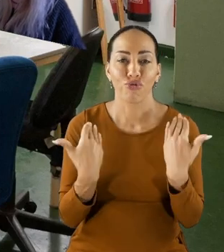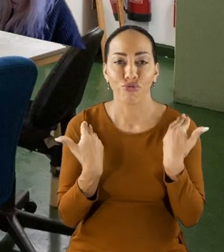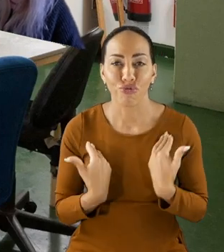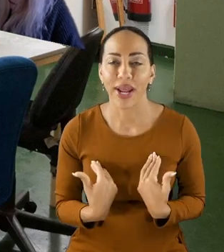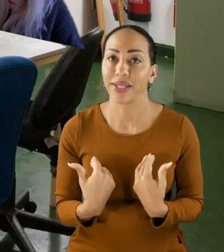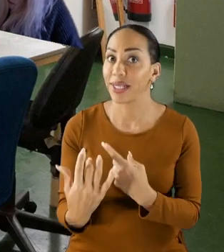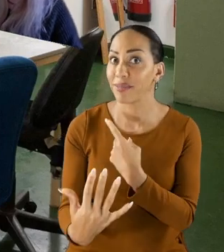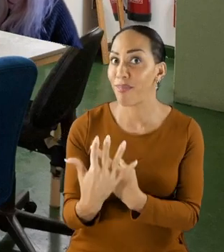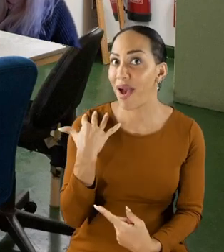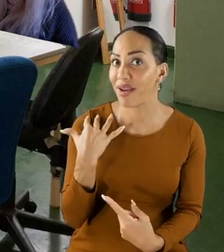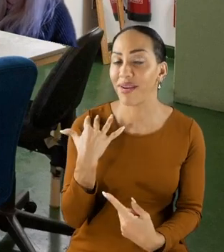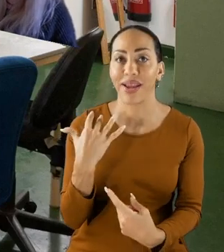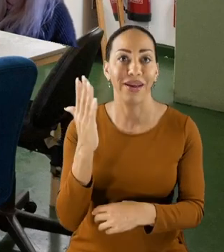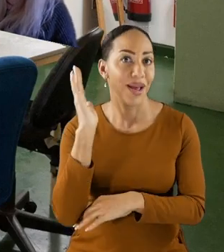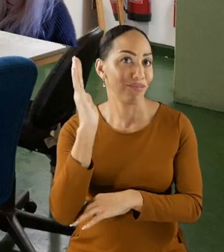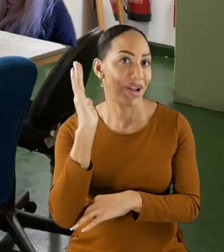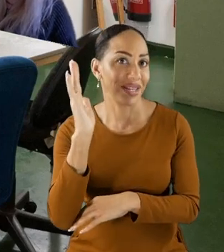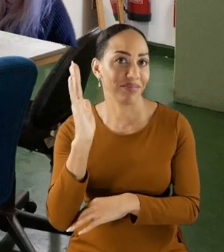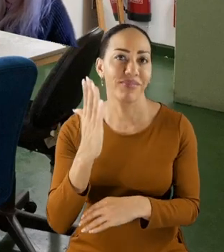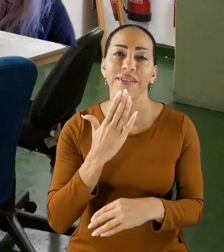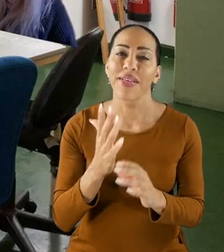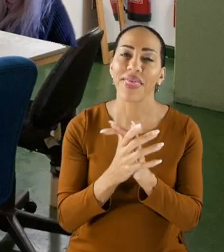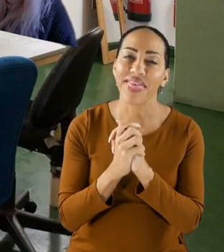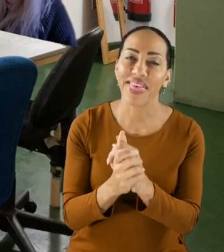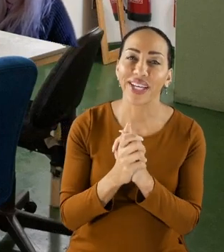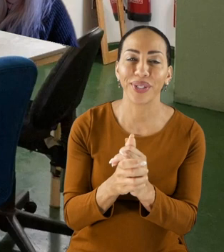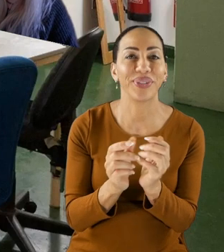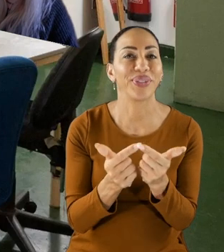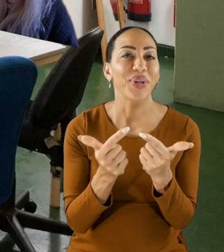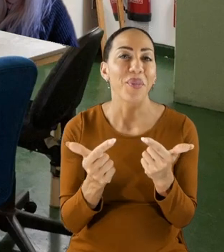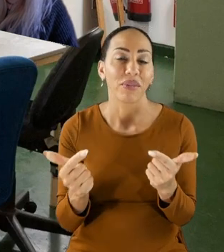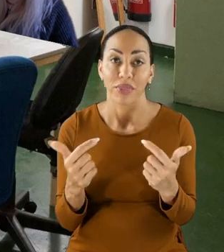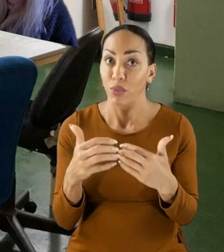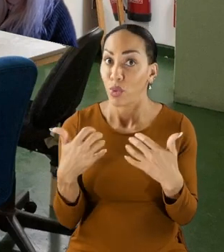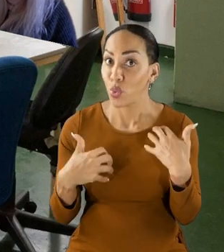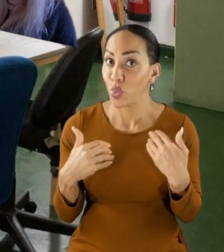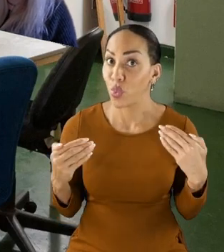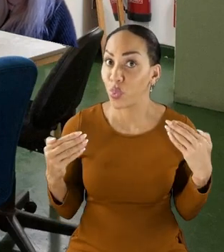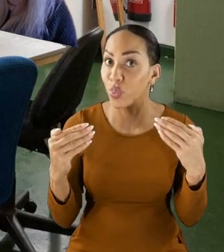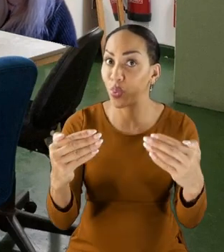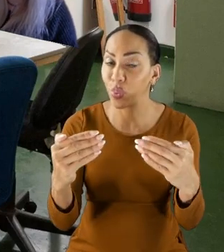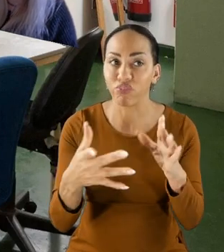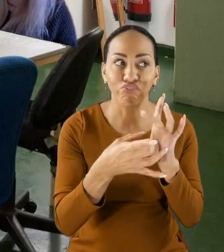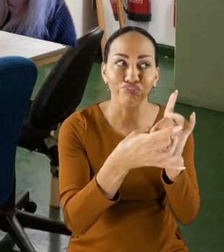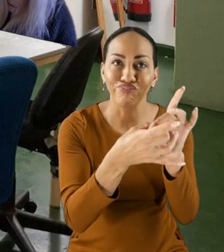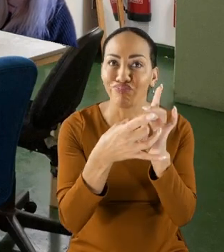event, really rich, inspiring presentations. Thank you so much, and I really look